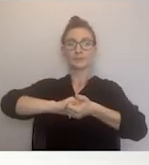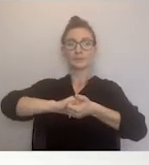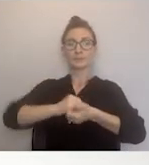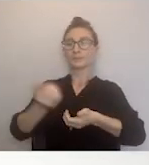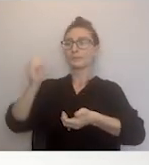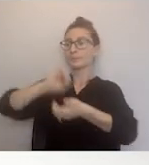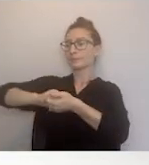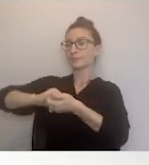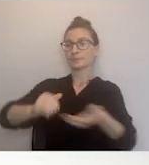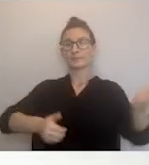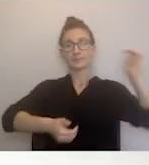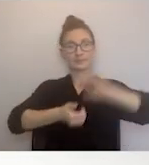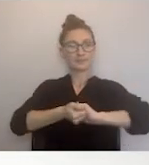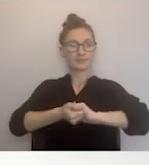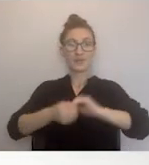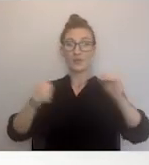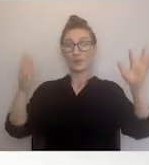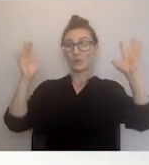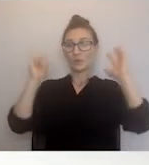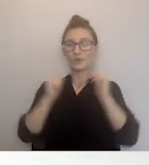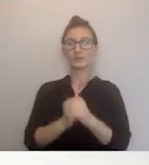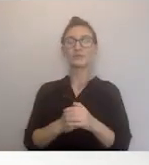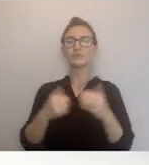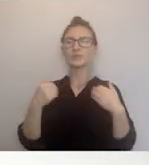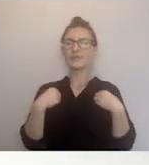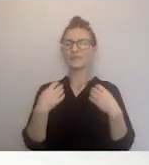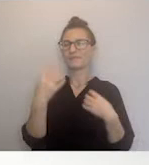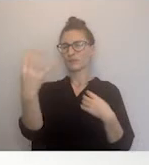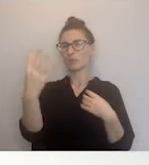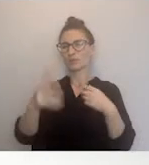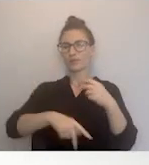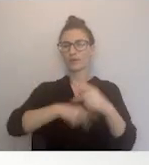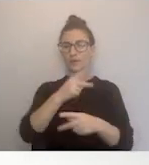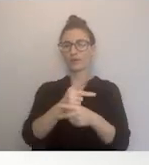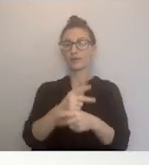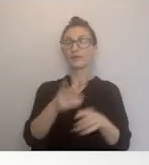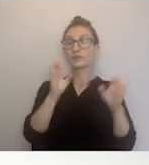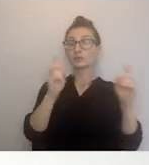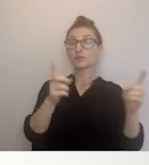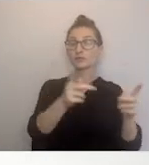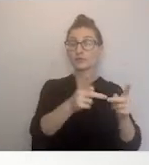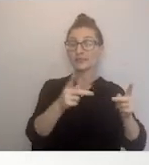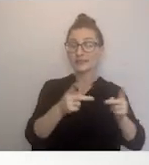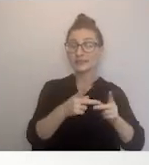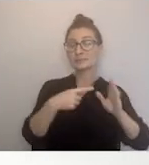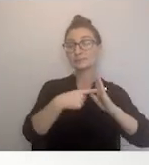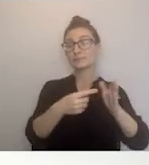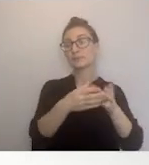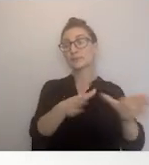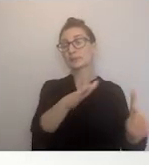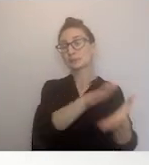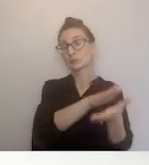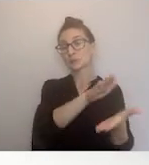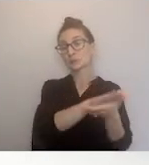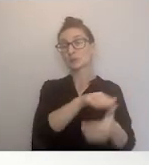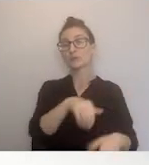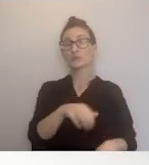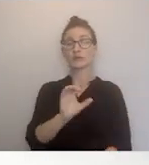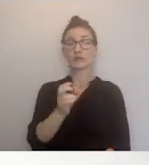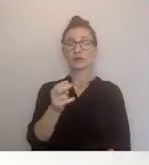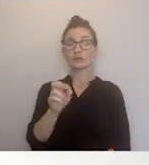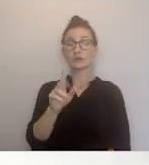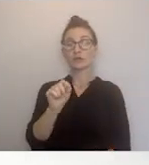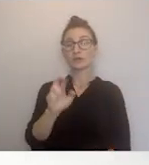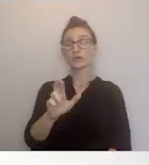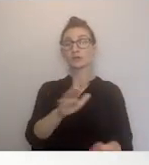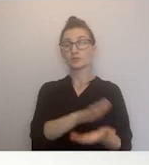partnership. Partnerships, woohoo! We have 4 main branches of partners. Those are our educational facilities. So those are our